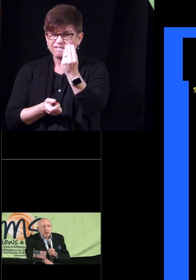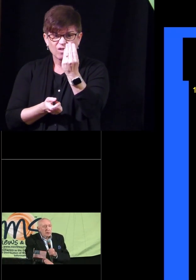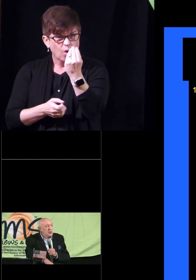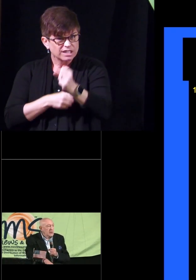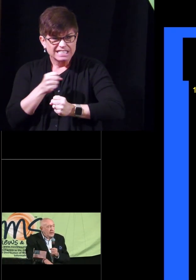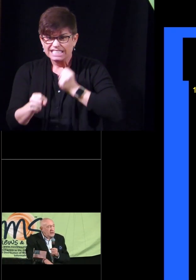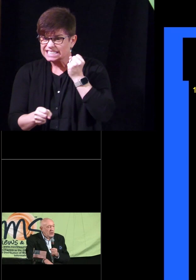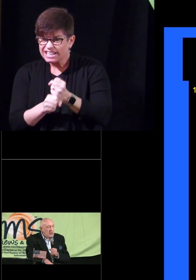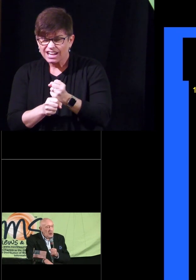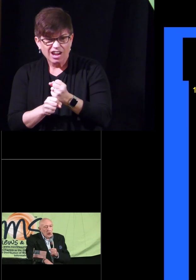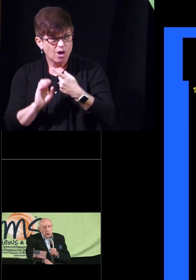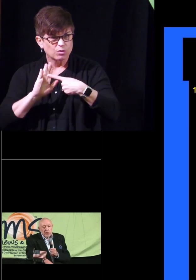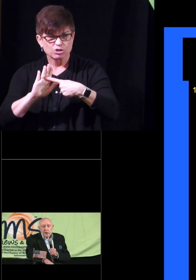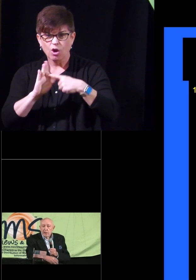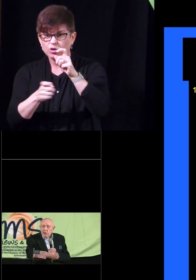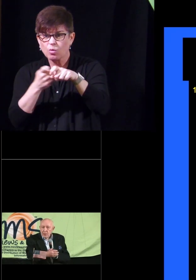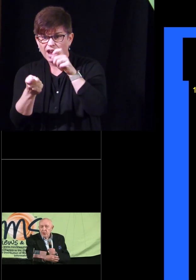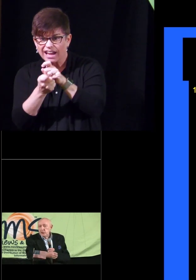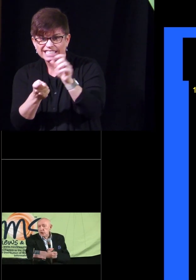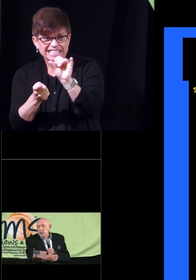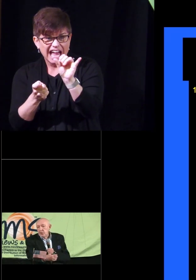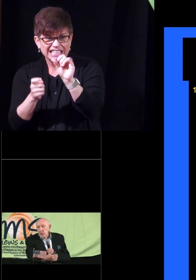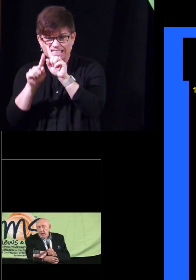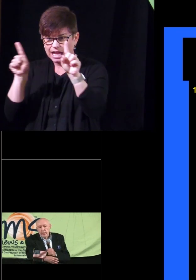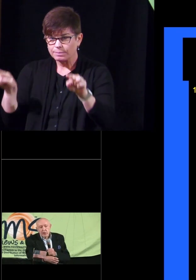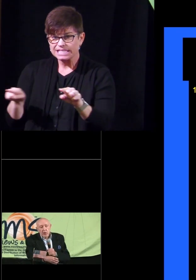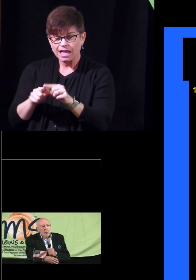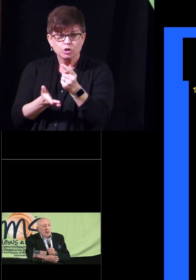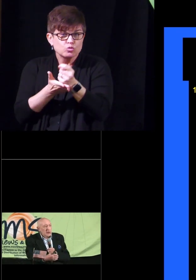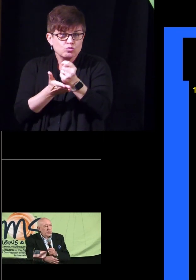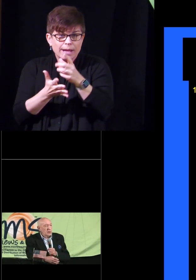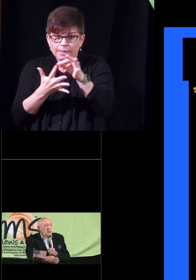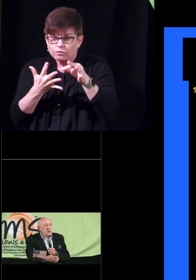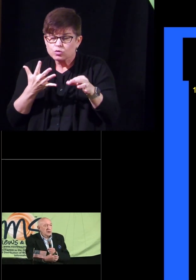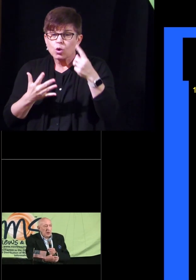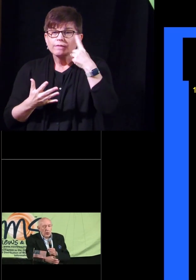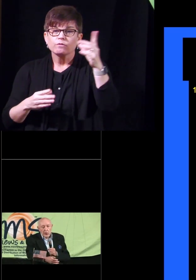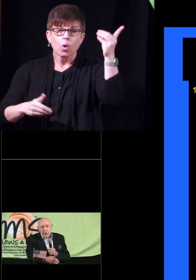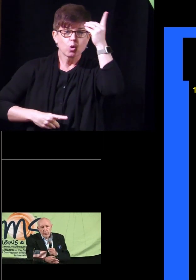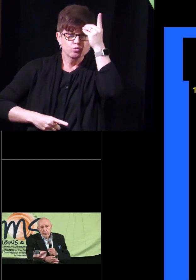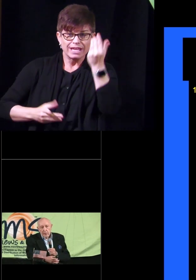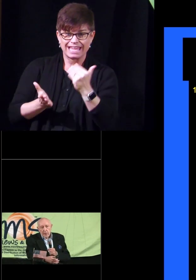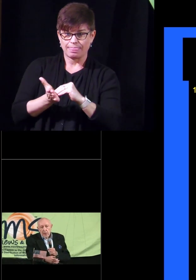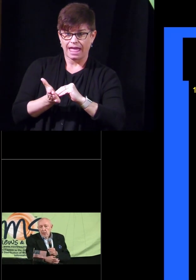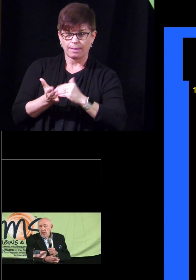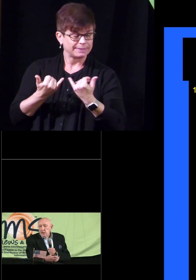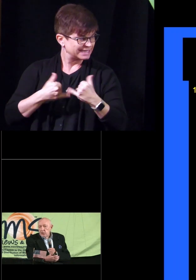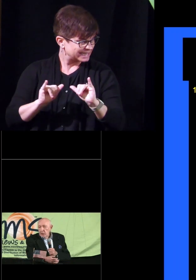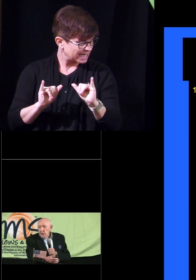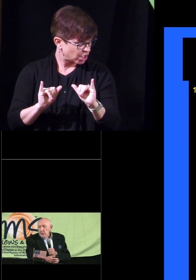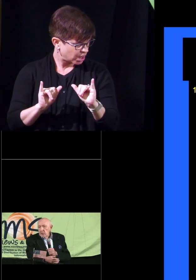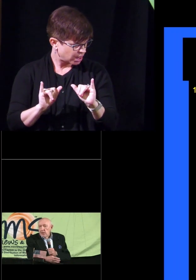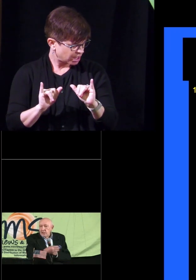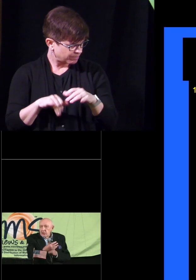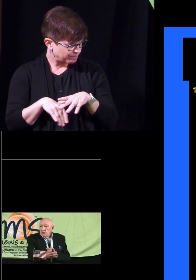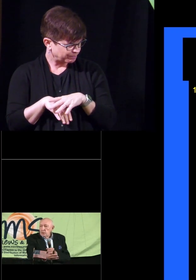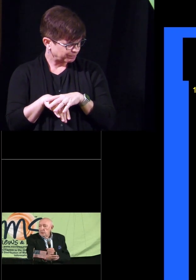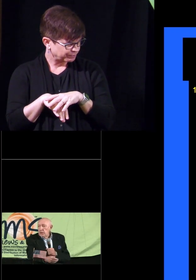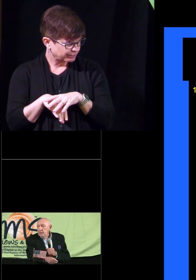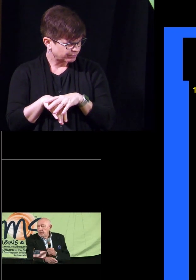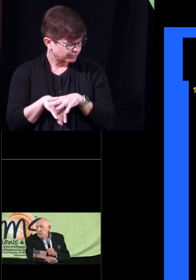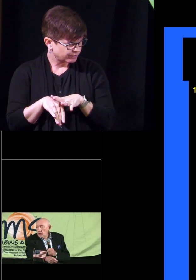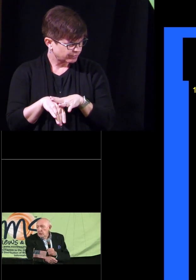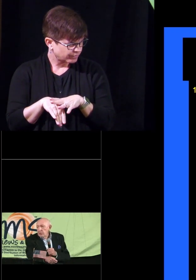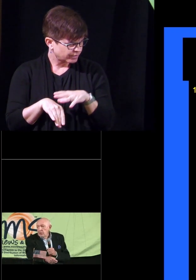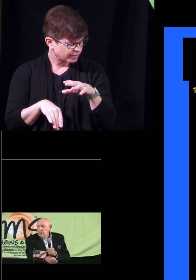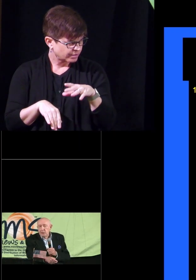you the exact same slide, basically, which is that our treatment of choice for a relapse is still steroid. And typically, the